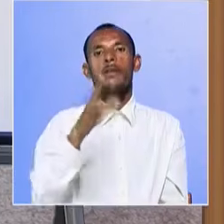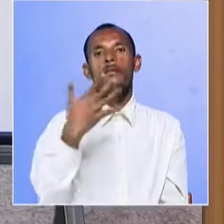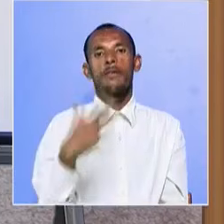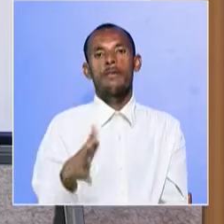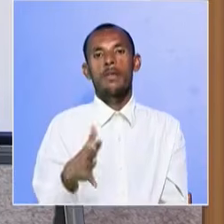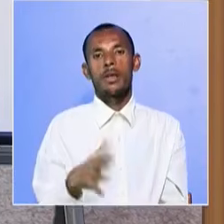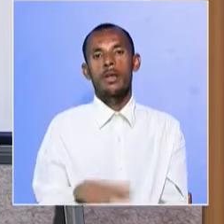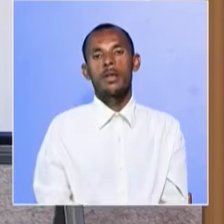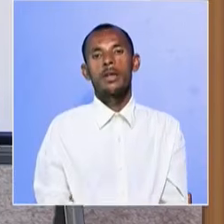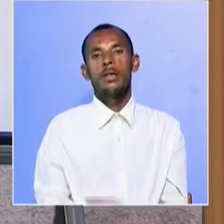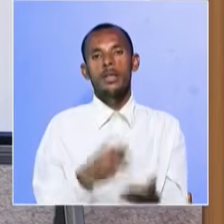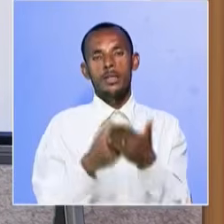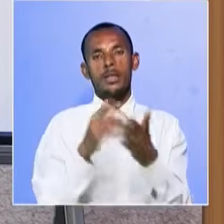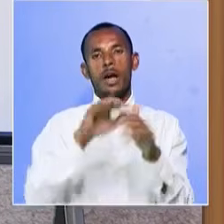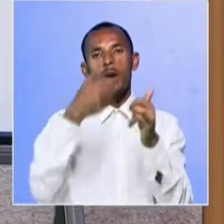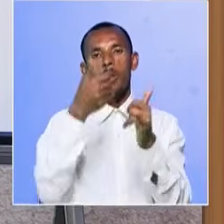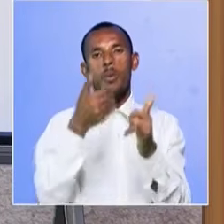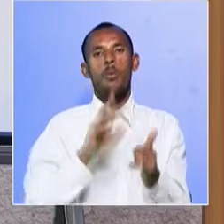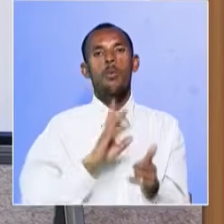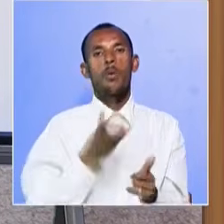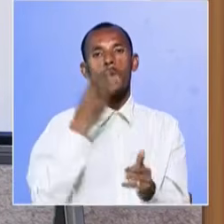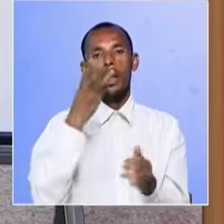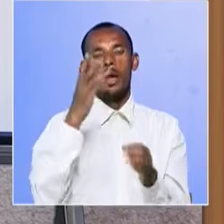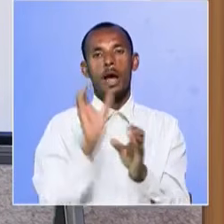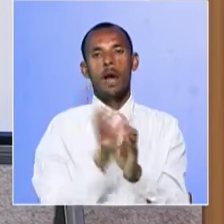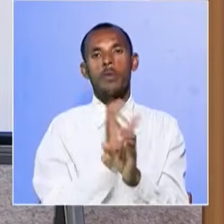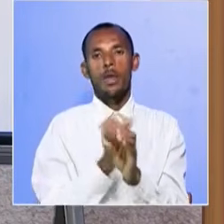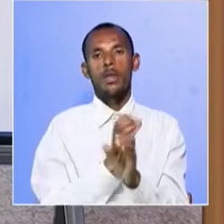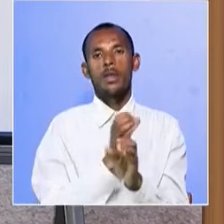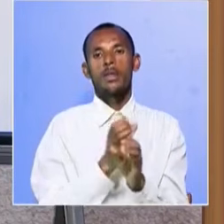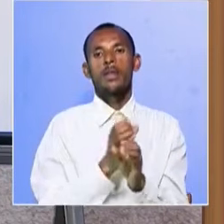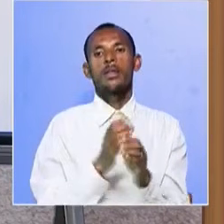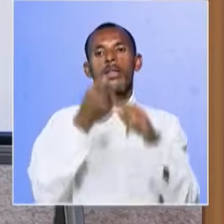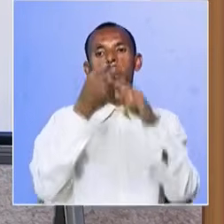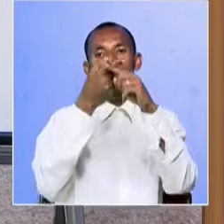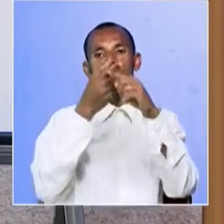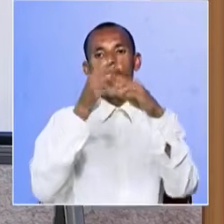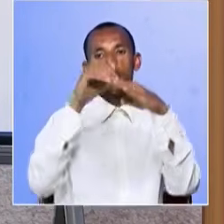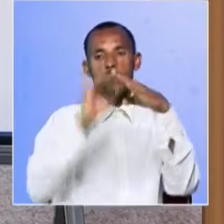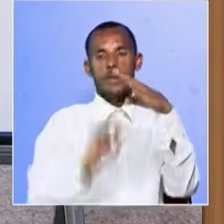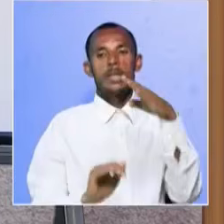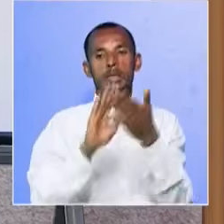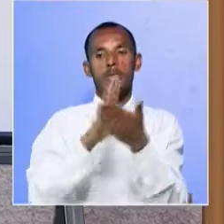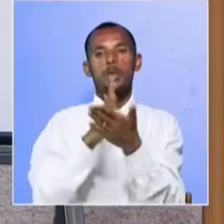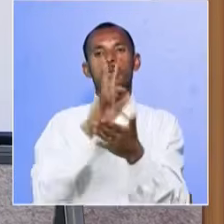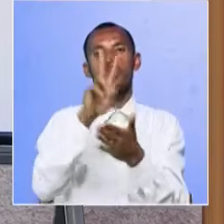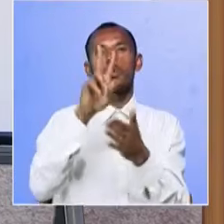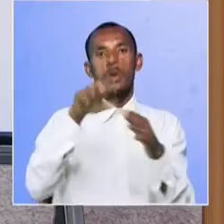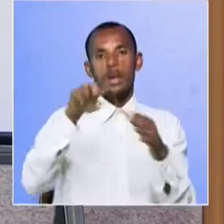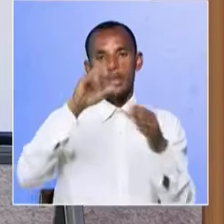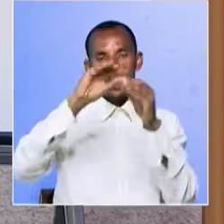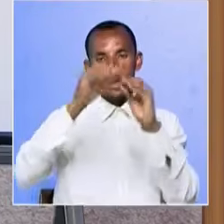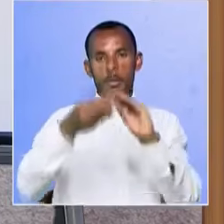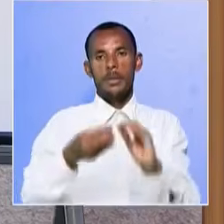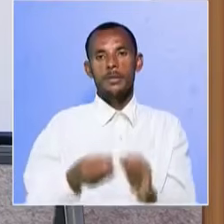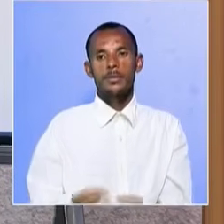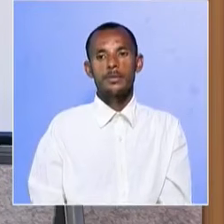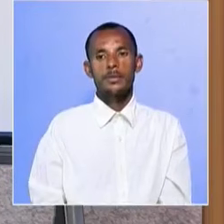Okay, so this is how we calculate the difference between two rational numbers.